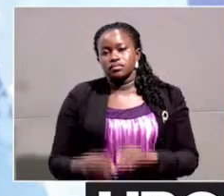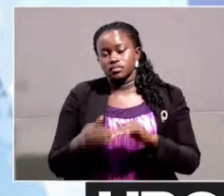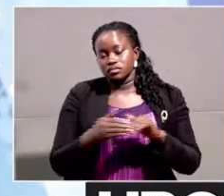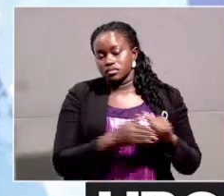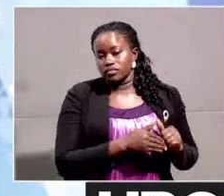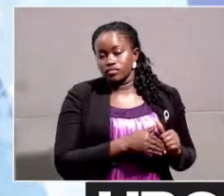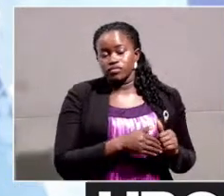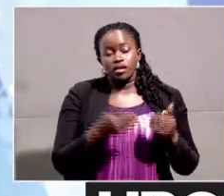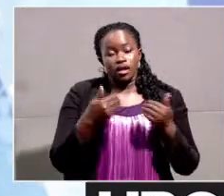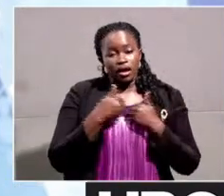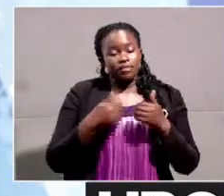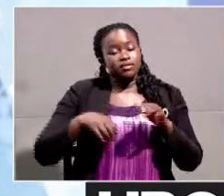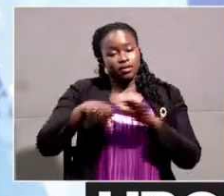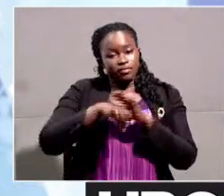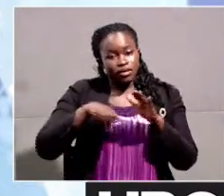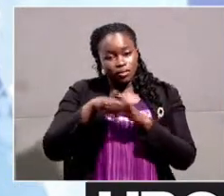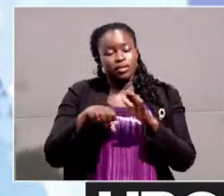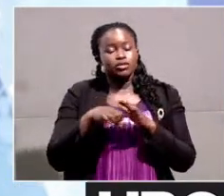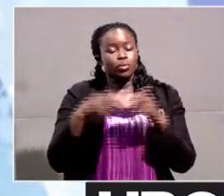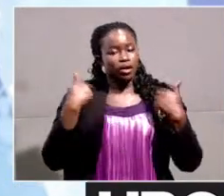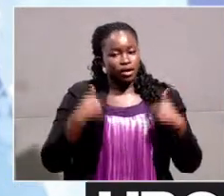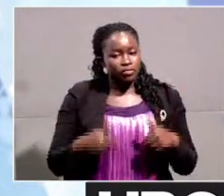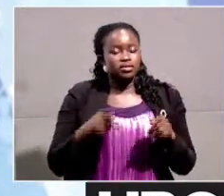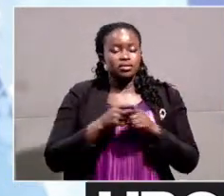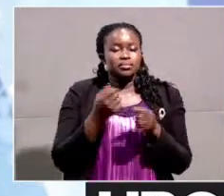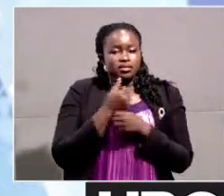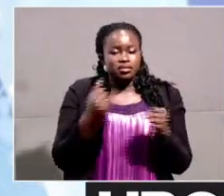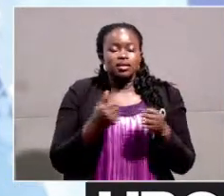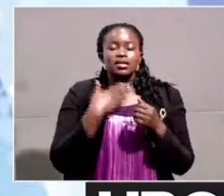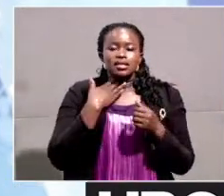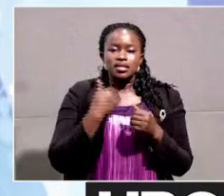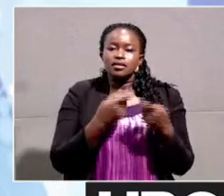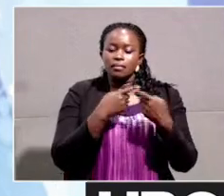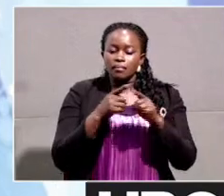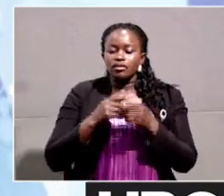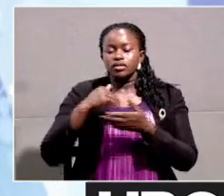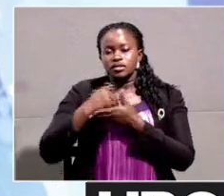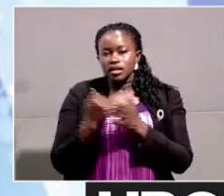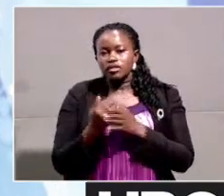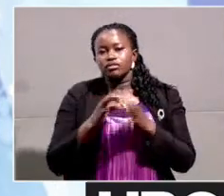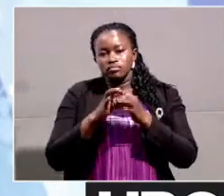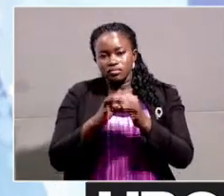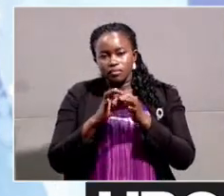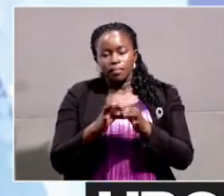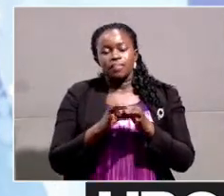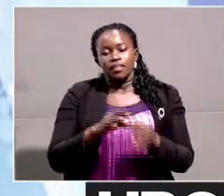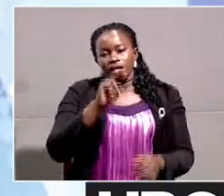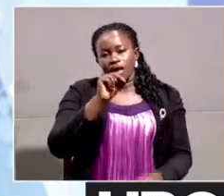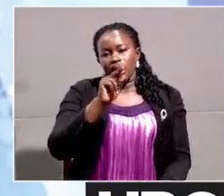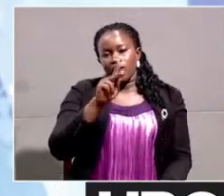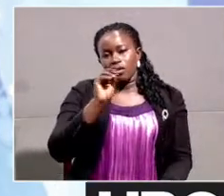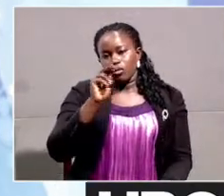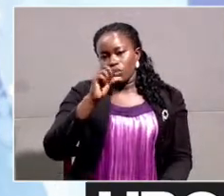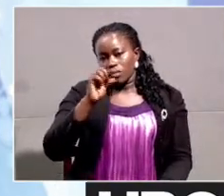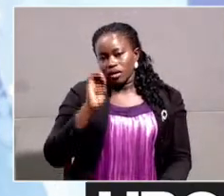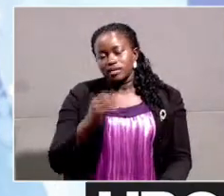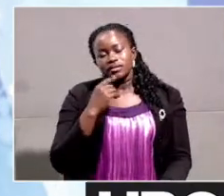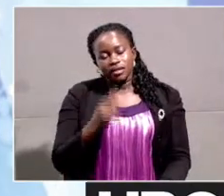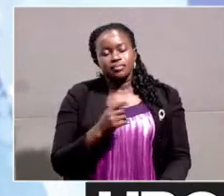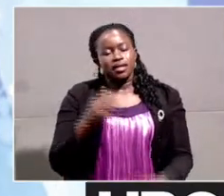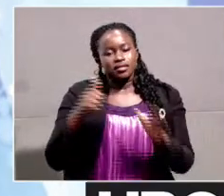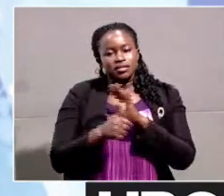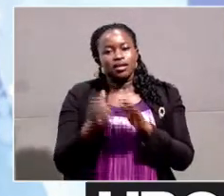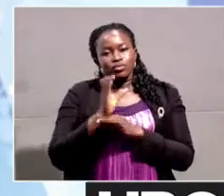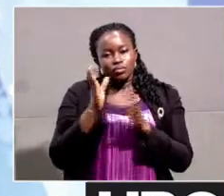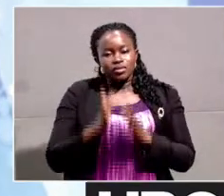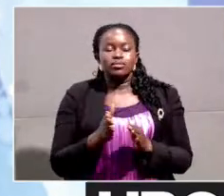Maintaining environmental health and safety requires multi-sectoral collaboration, says Douglas Nkonge, Assistant Commissioner,